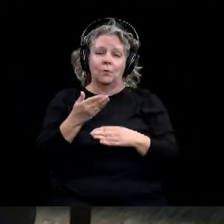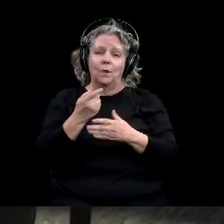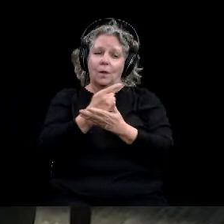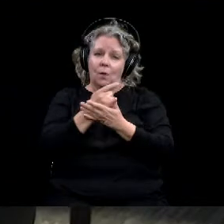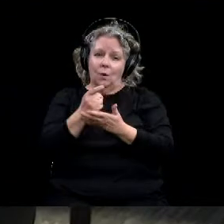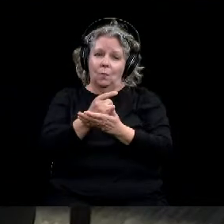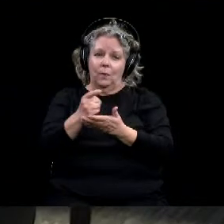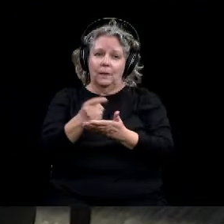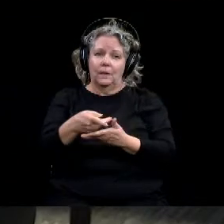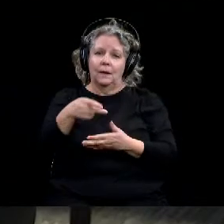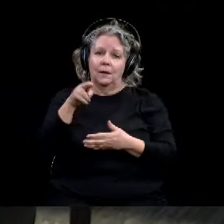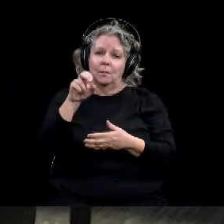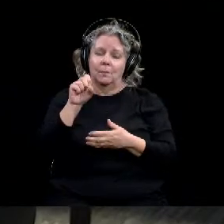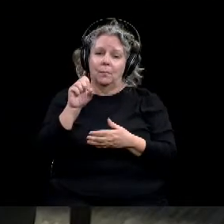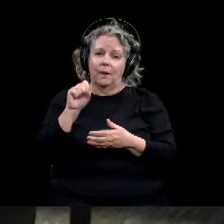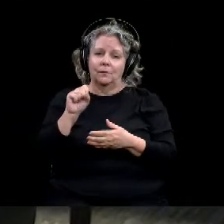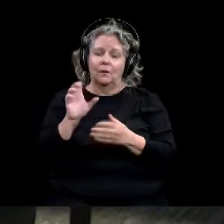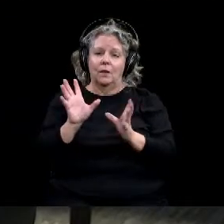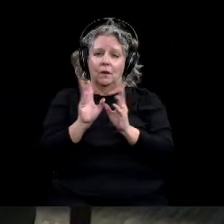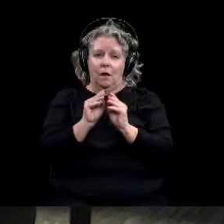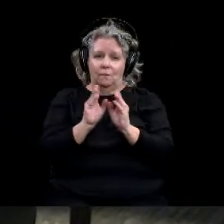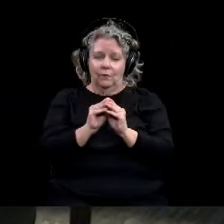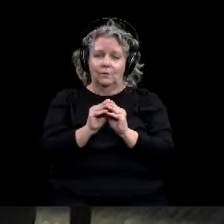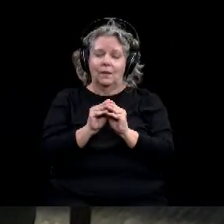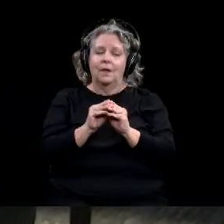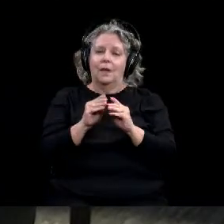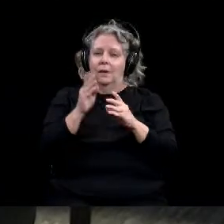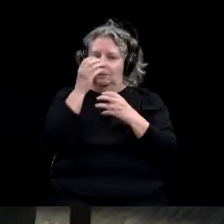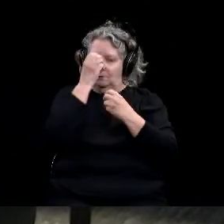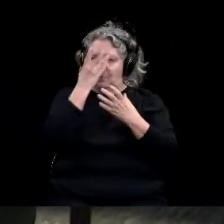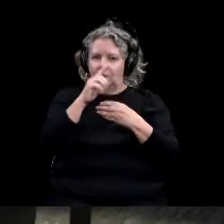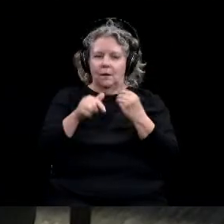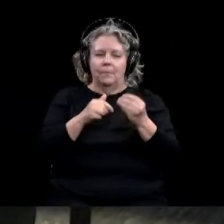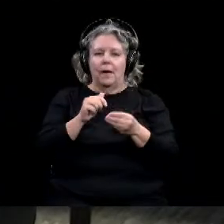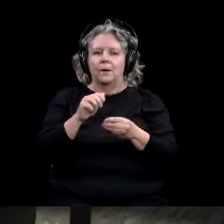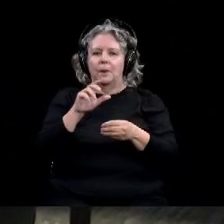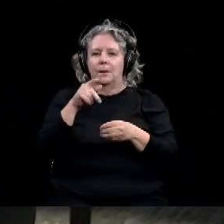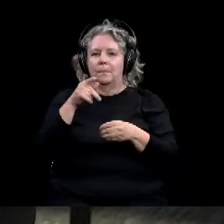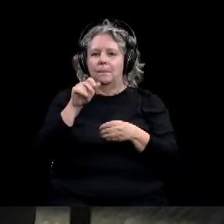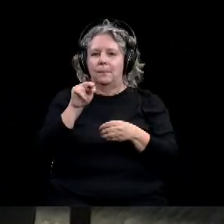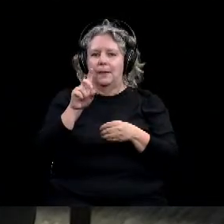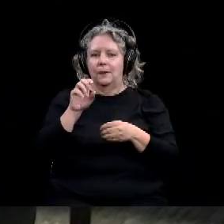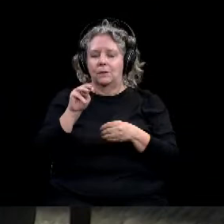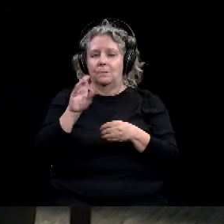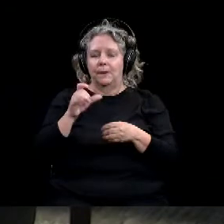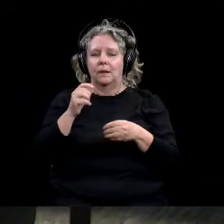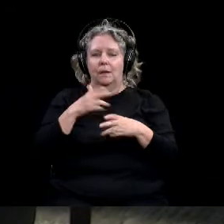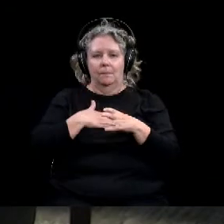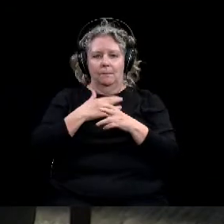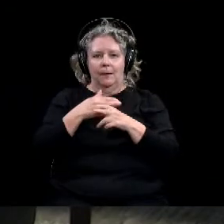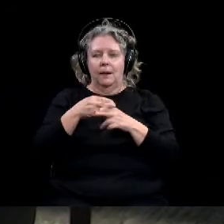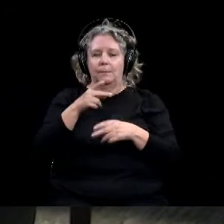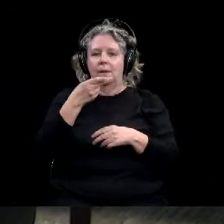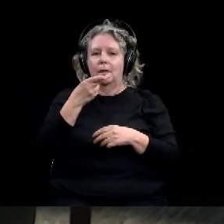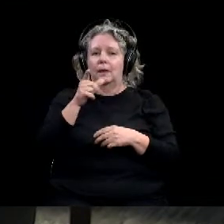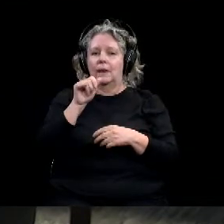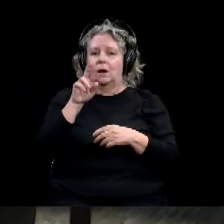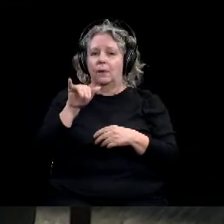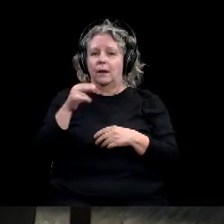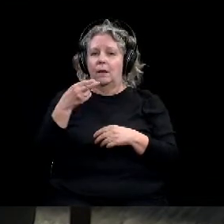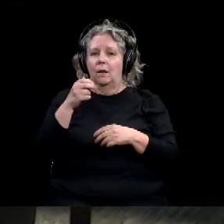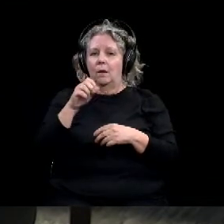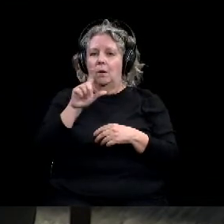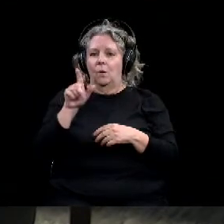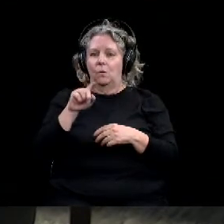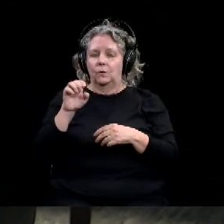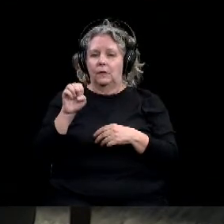Municipal Information and Communication for the city. I'll be your moderator for this. In a moment I'll introduce our panel, but before we do that I want to remind everybody